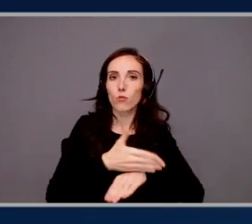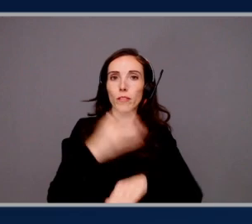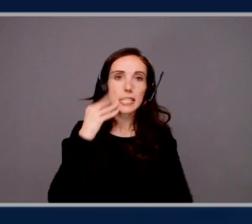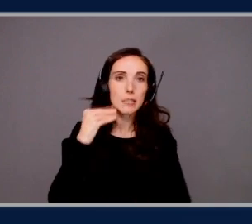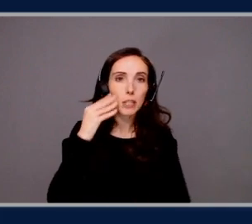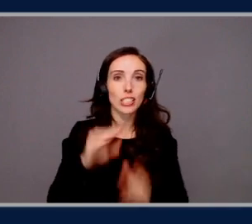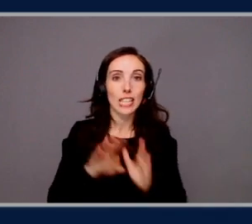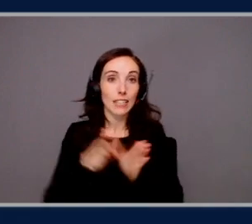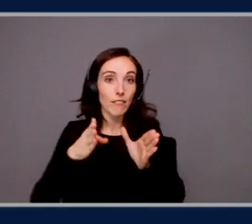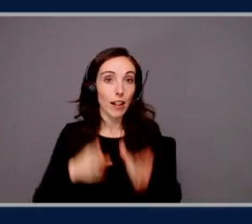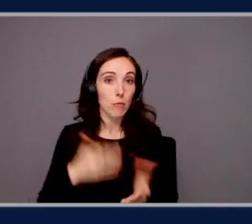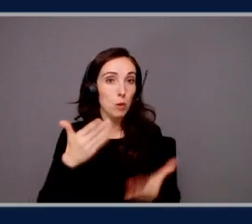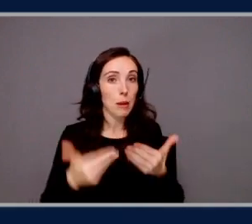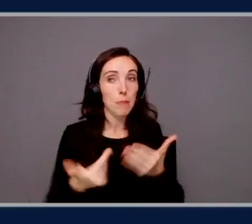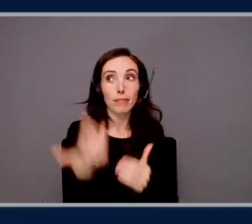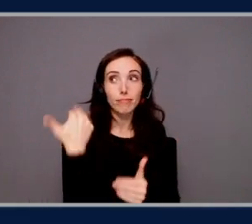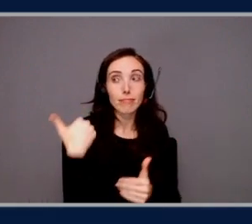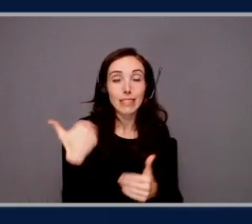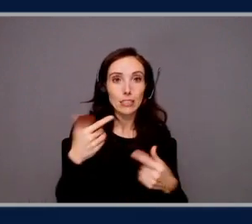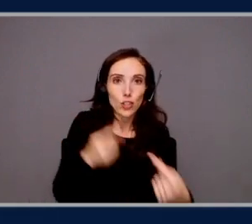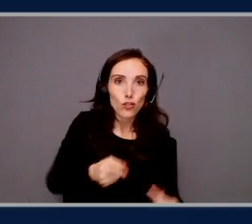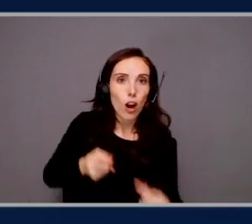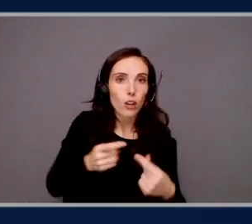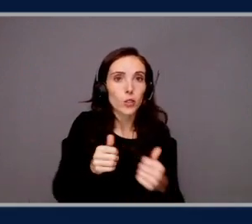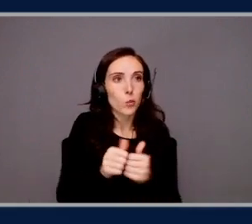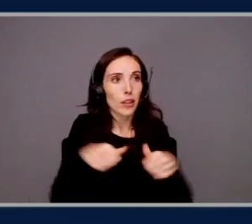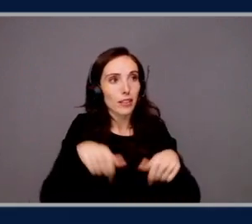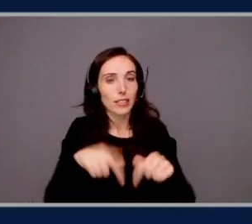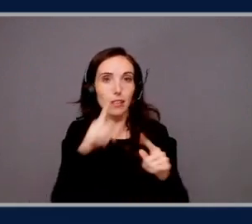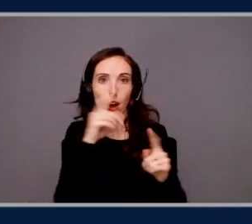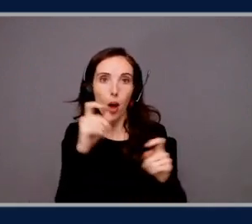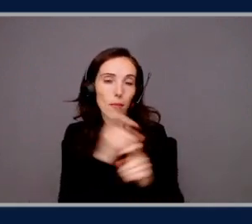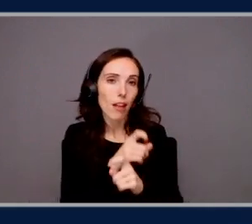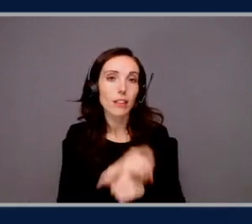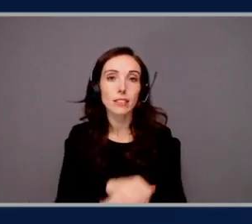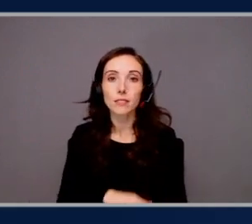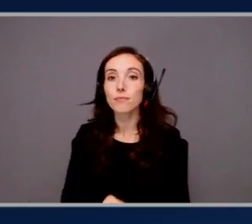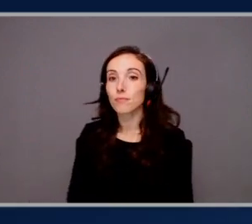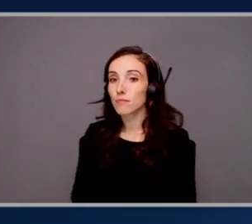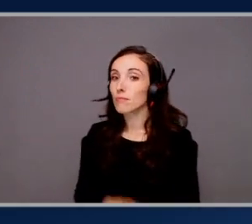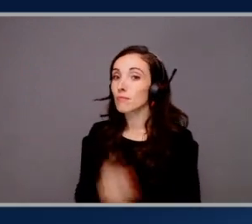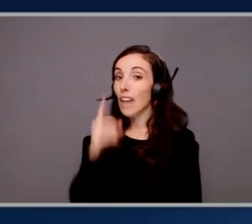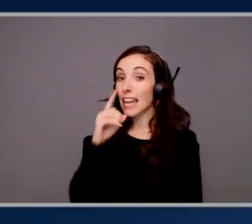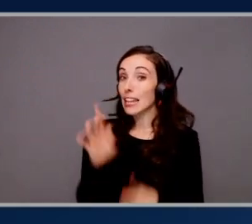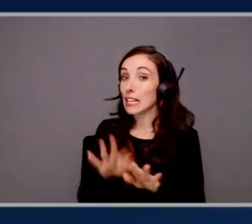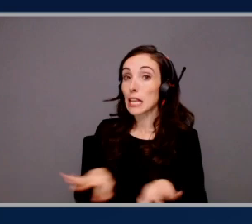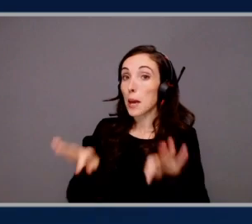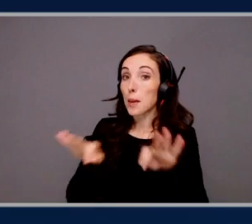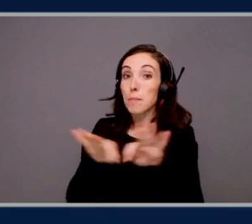previously struggled with, these complex? I think the key value here is time to